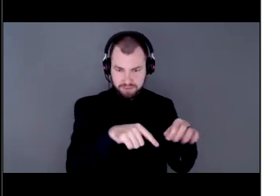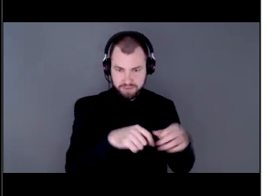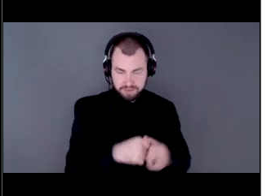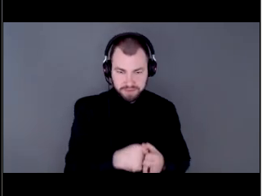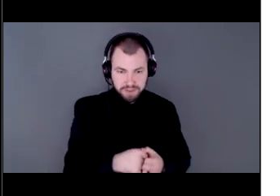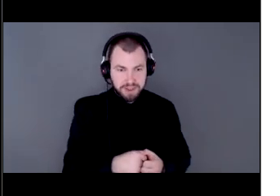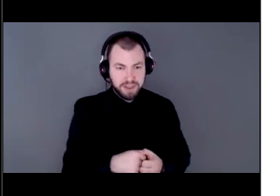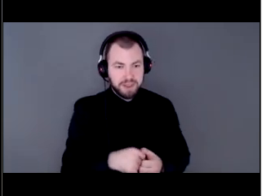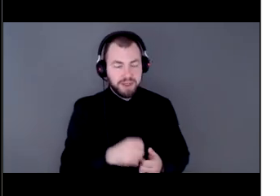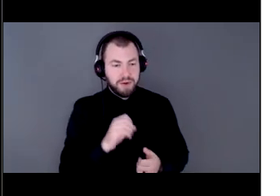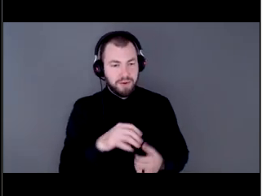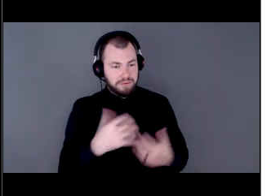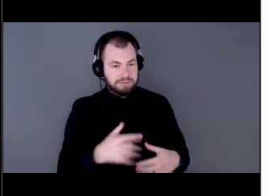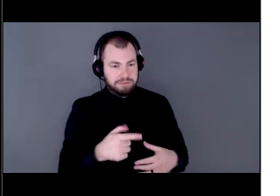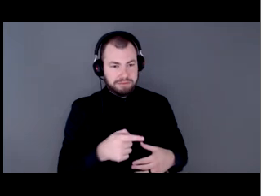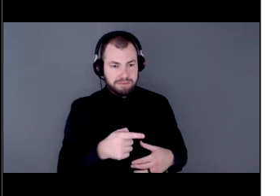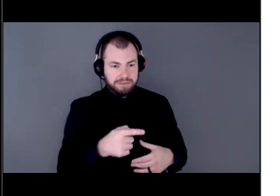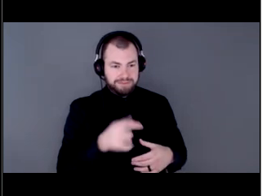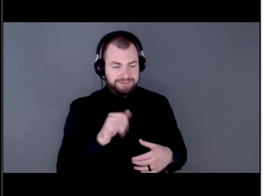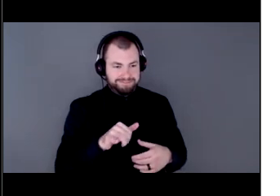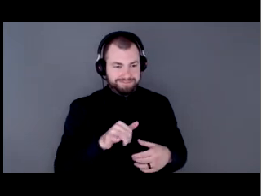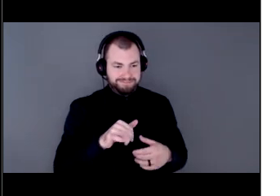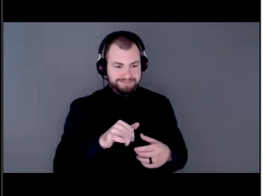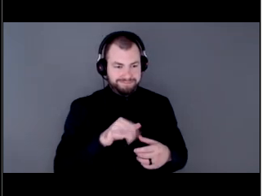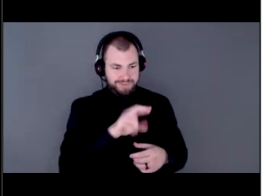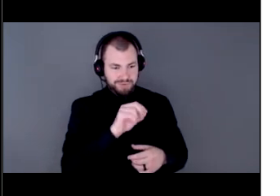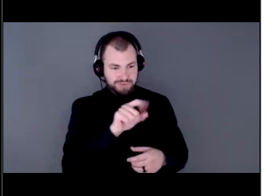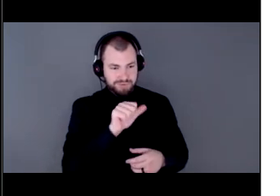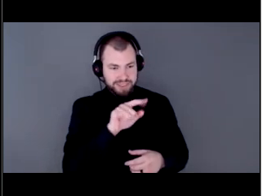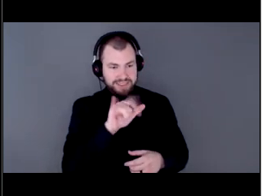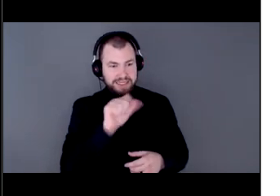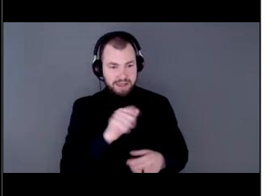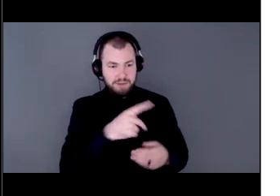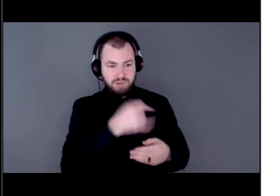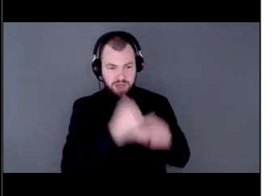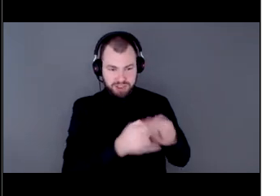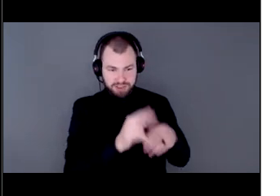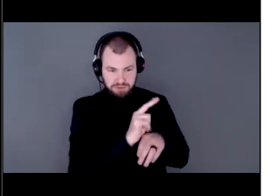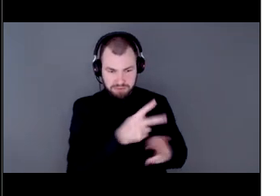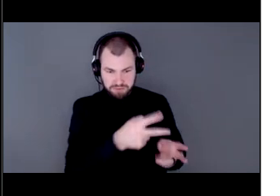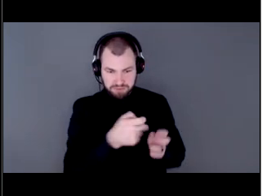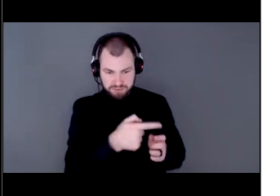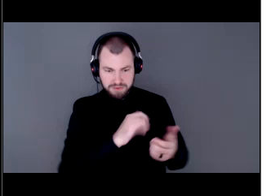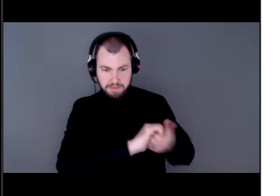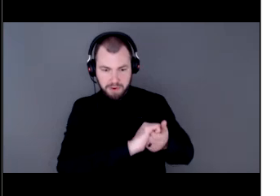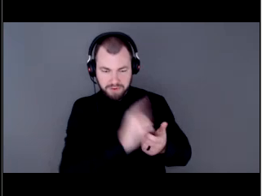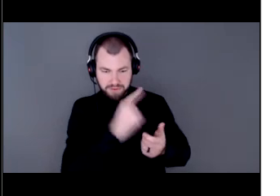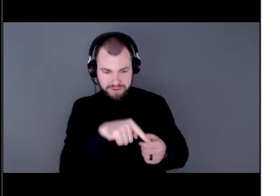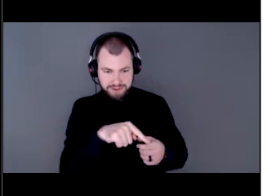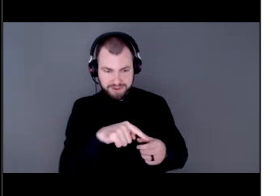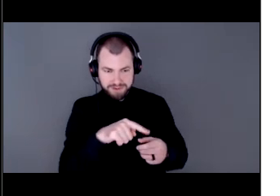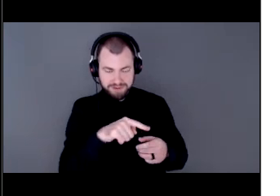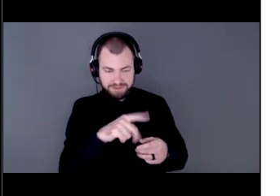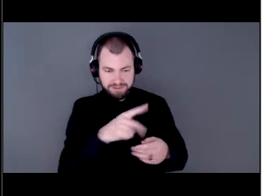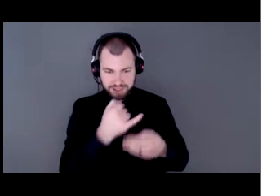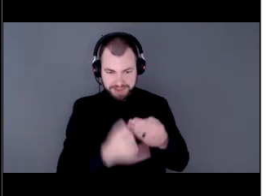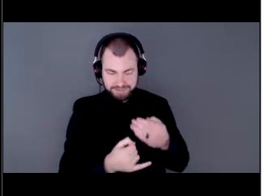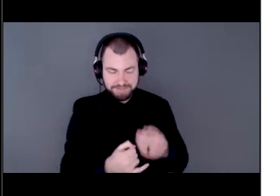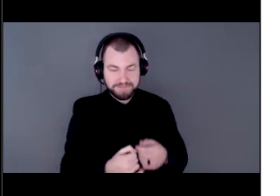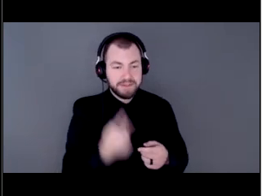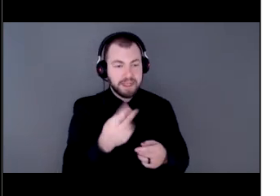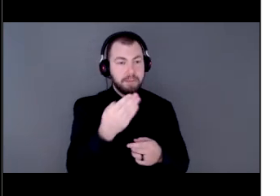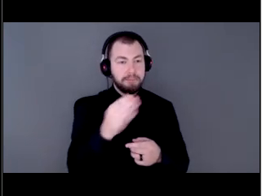project and one of our partners for this coalition. And so as you can see in blue, it's the